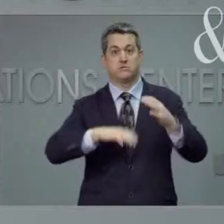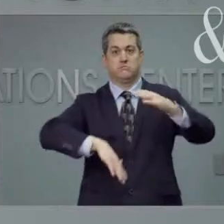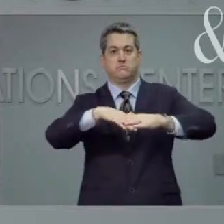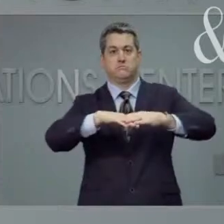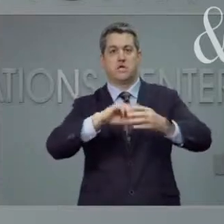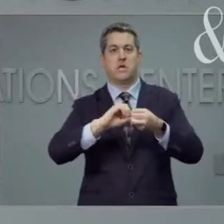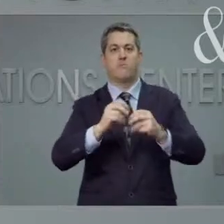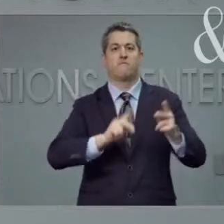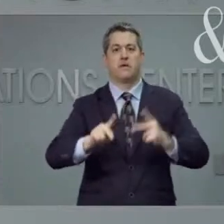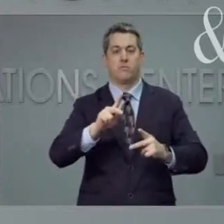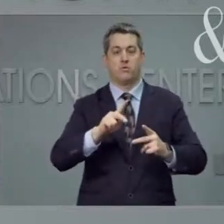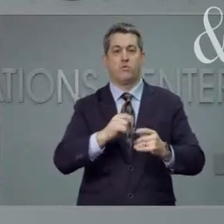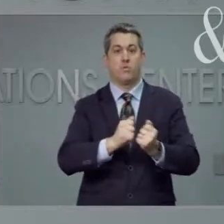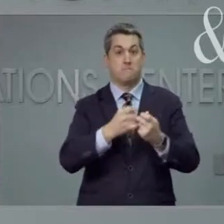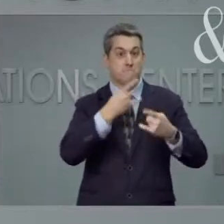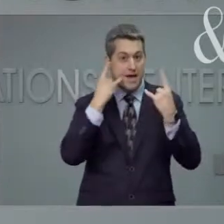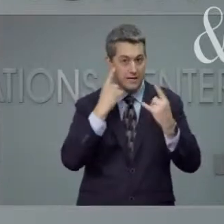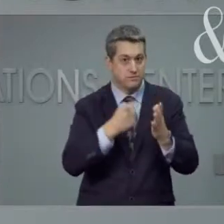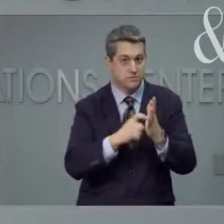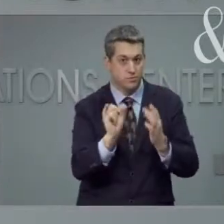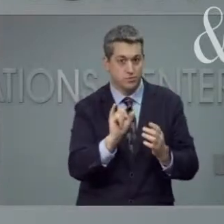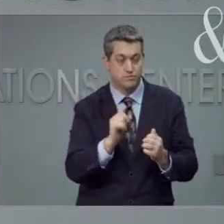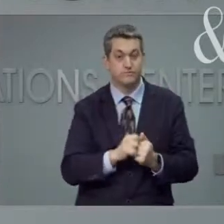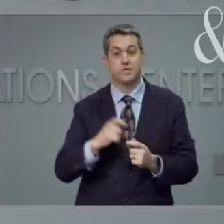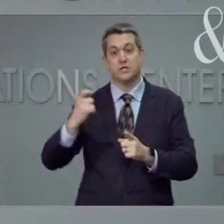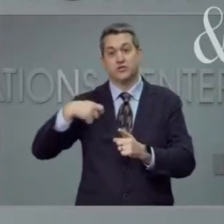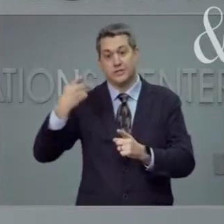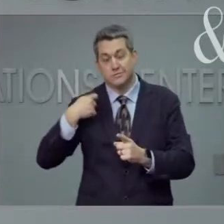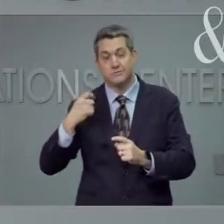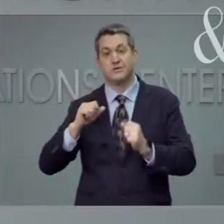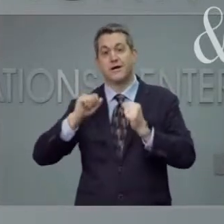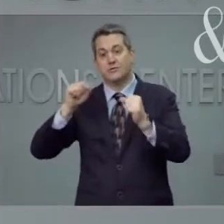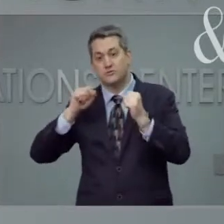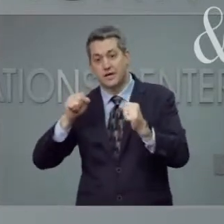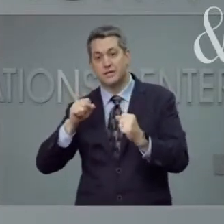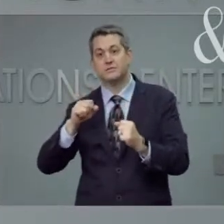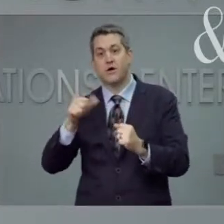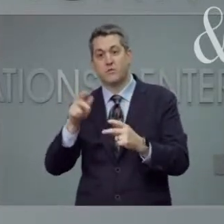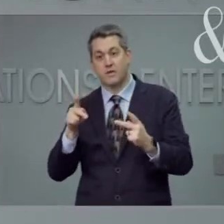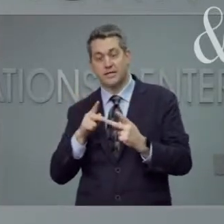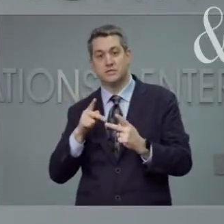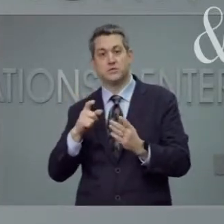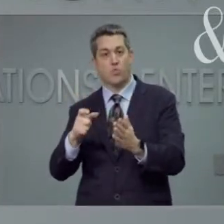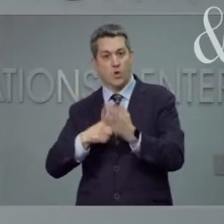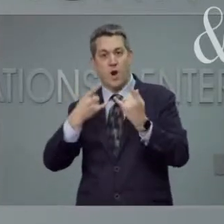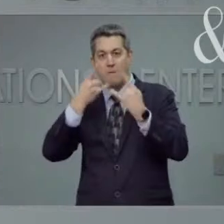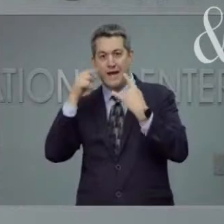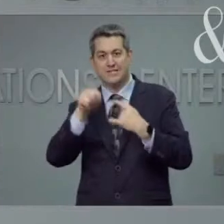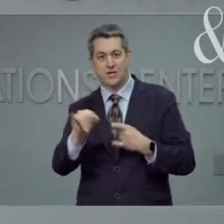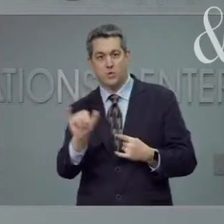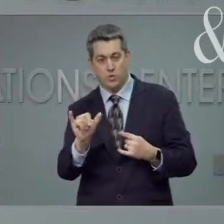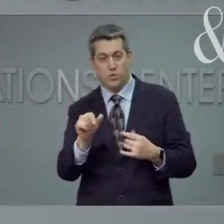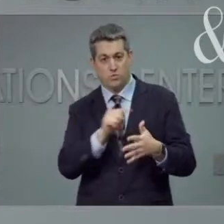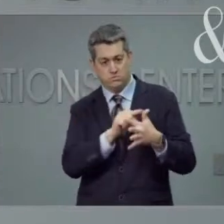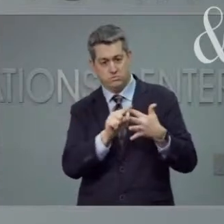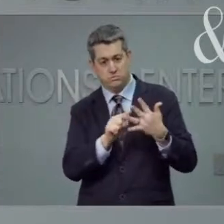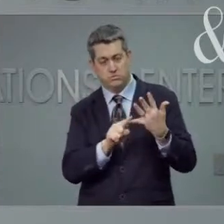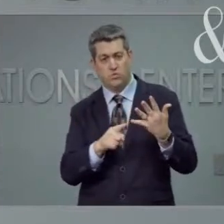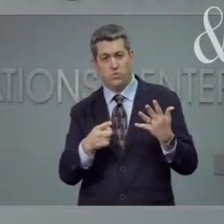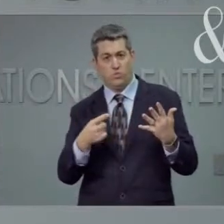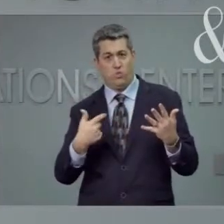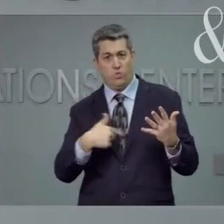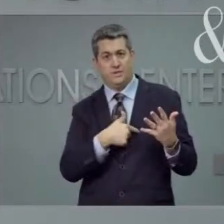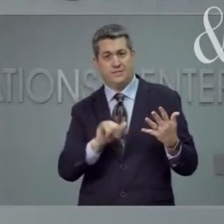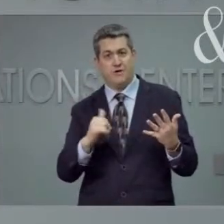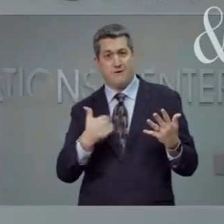restrictions on gyms and exercise places and requiring masks all the time in those places, and have